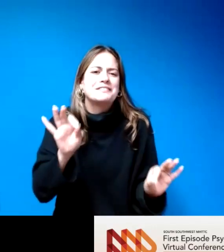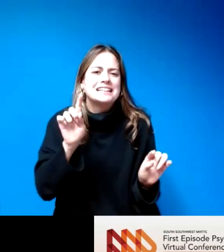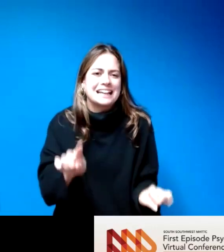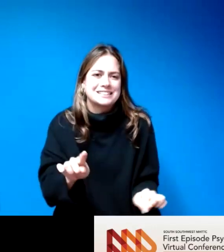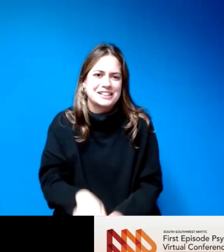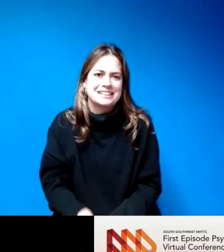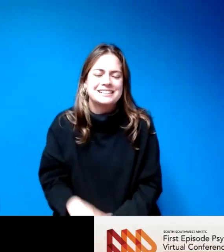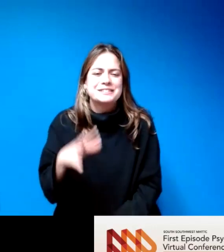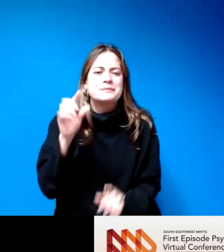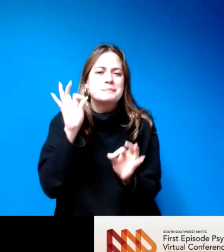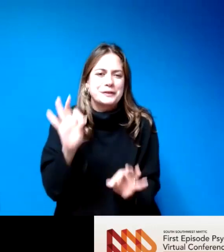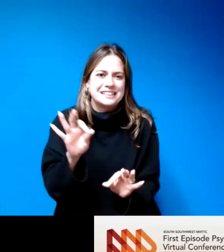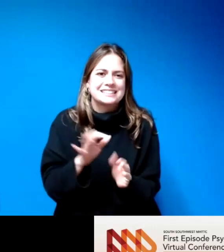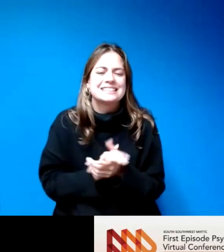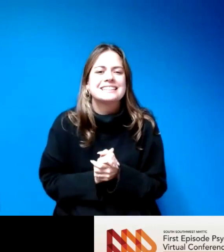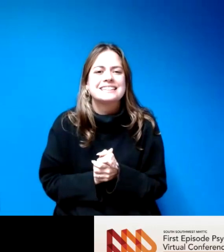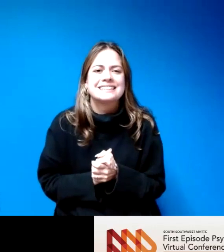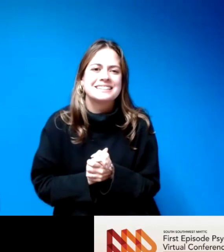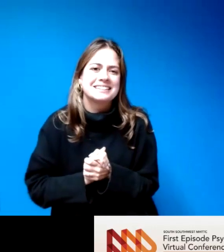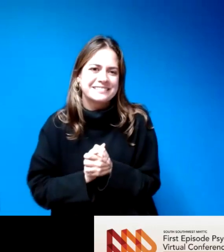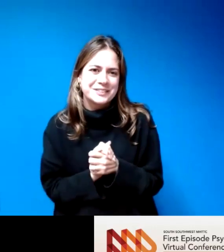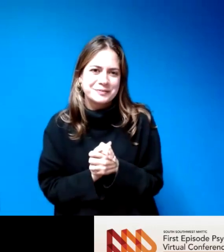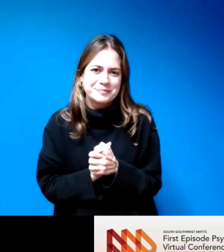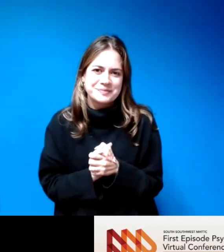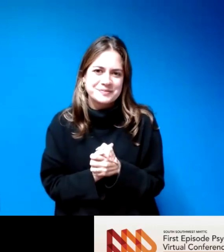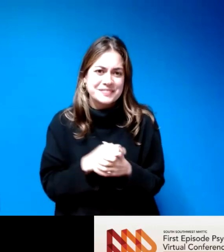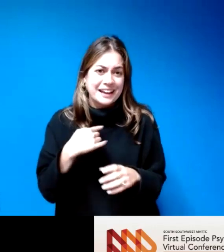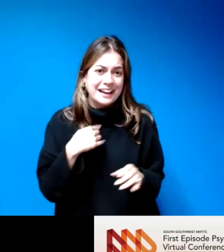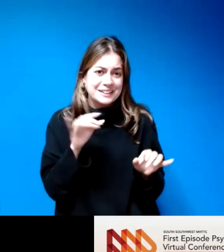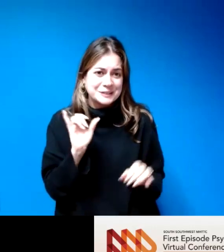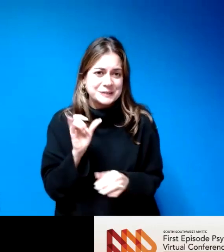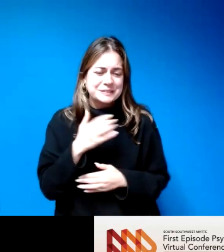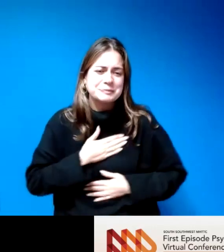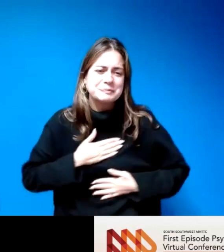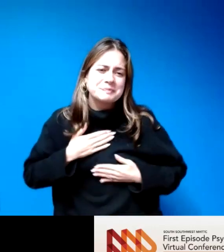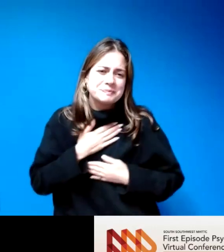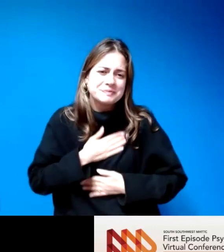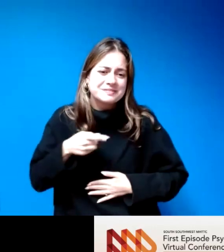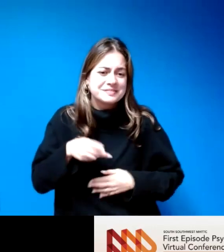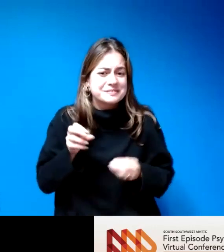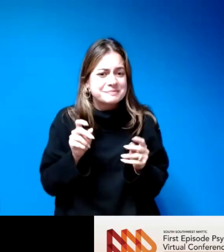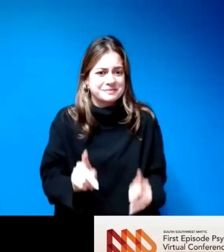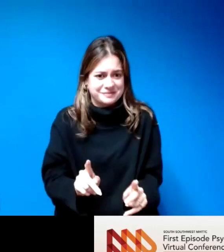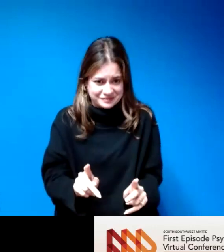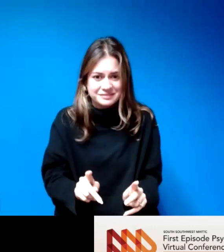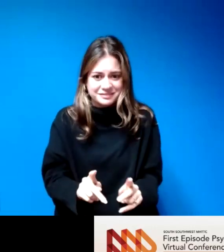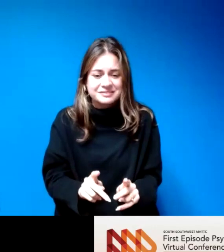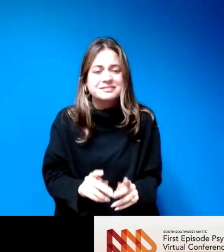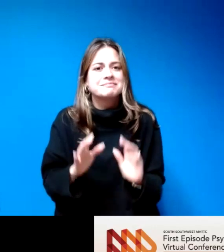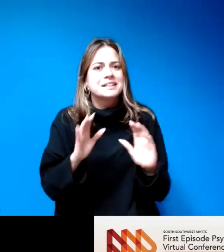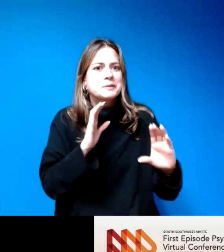answer. It was perfect. And I too really appreciated this opportunity to be